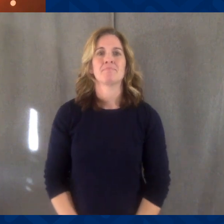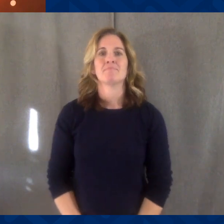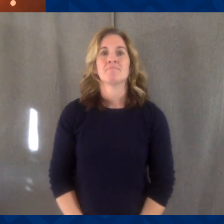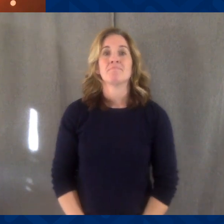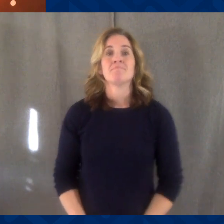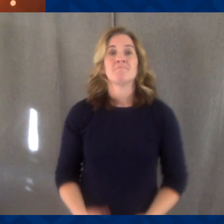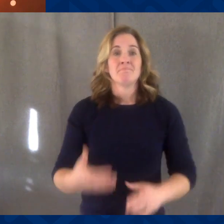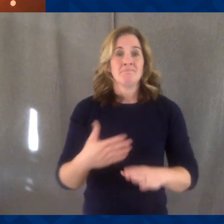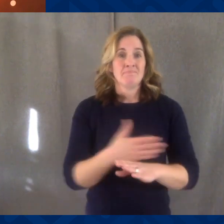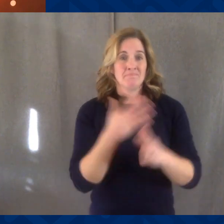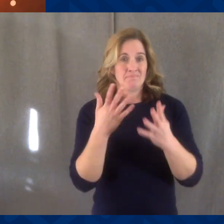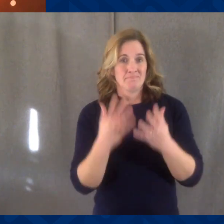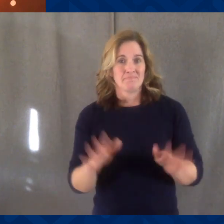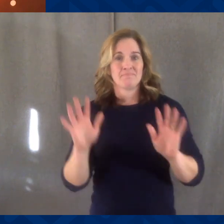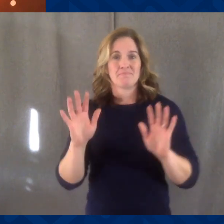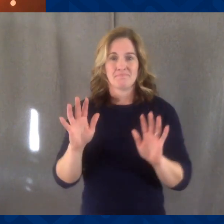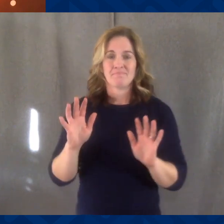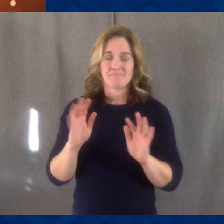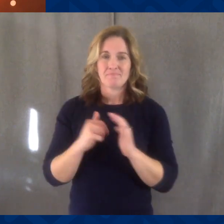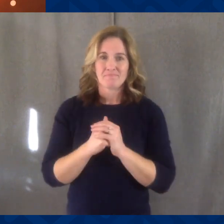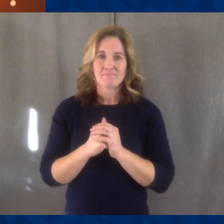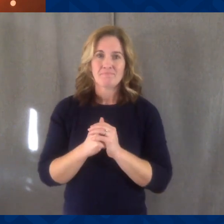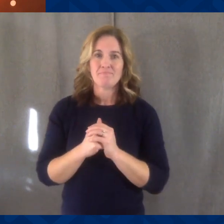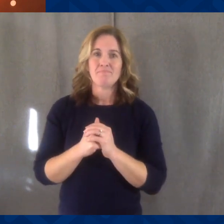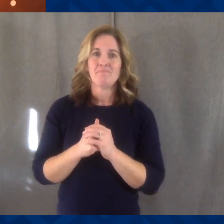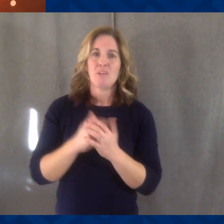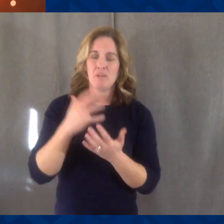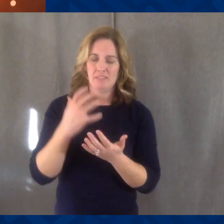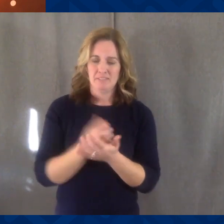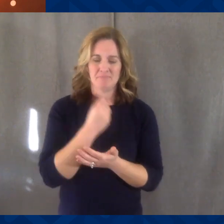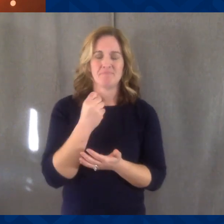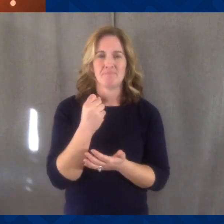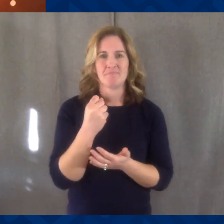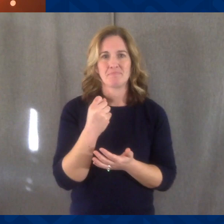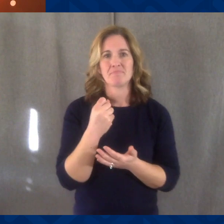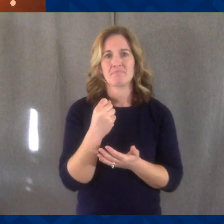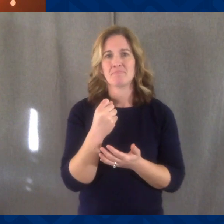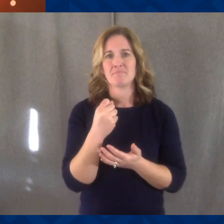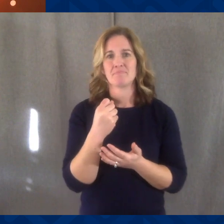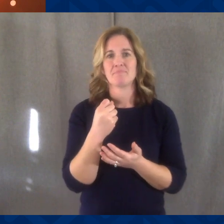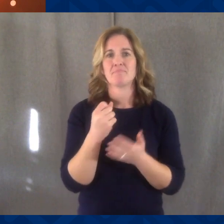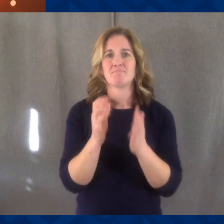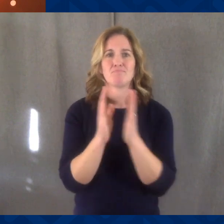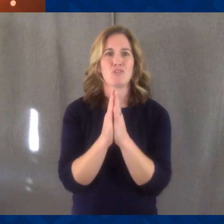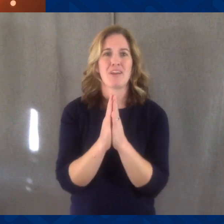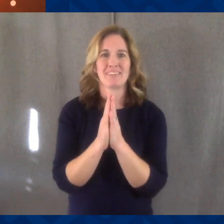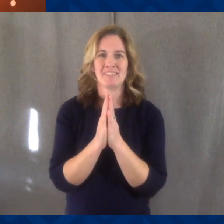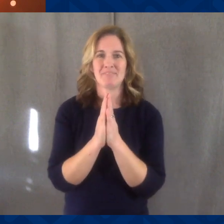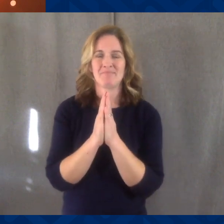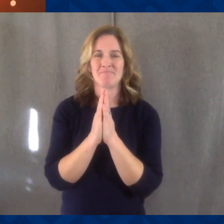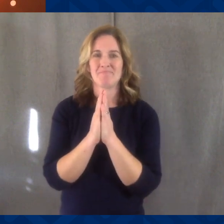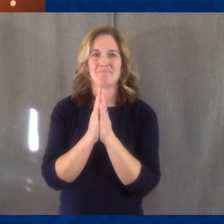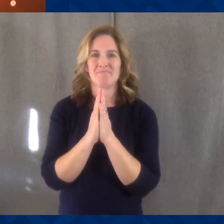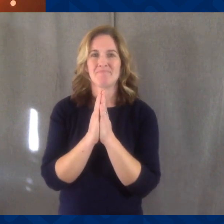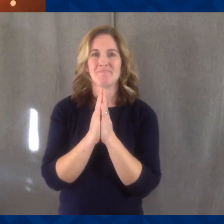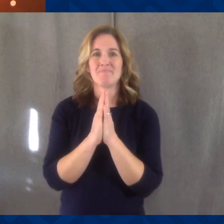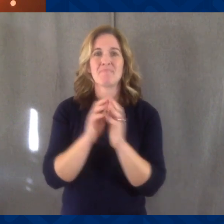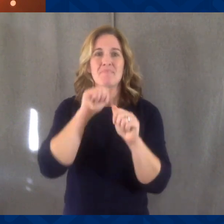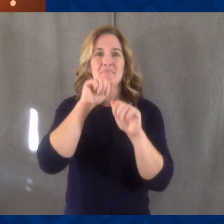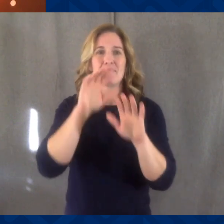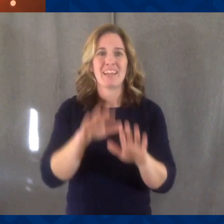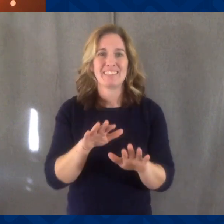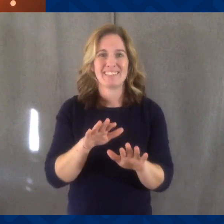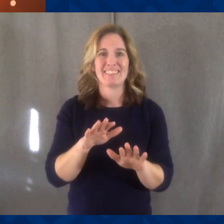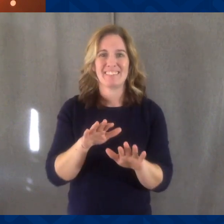Well, before we close our time together, I just want to take just a quick moment and pray a closing benediction, a